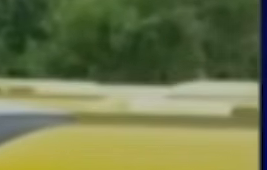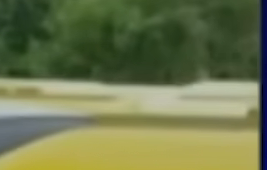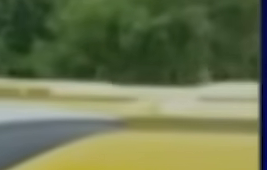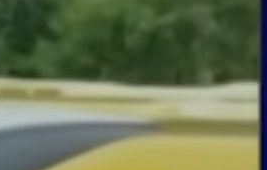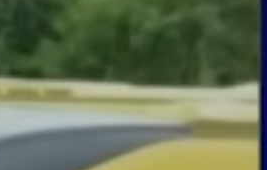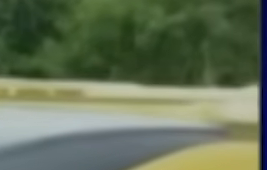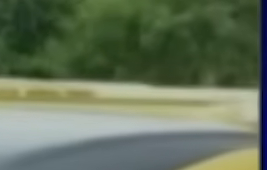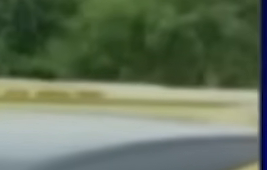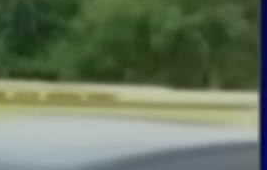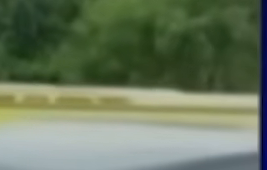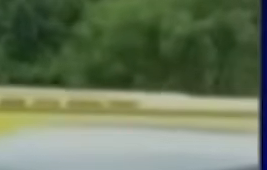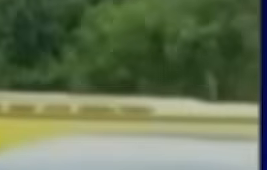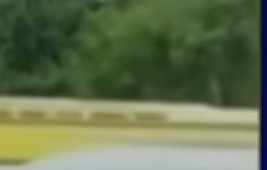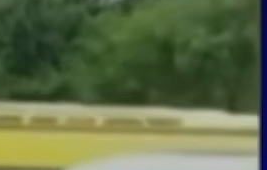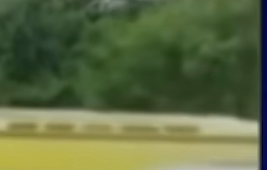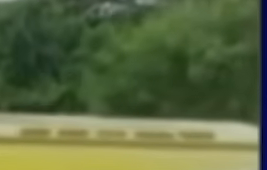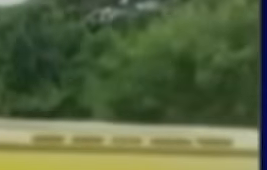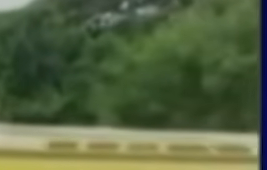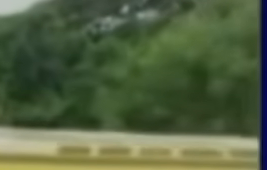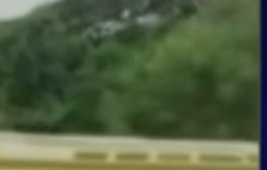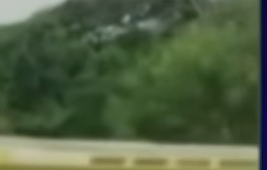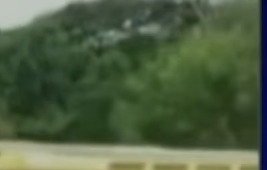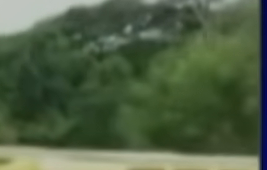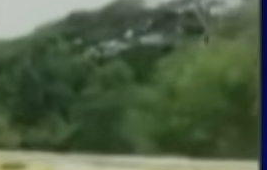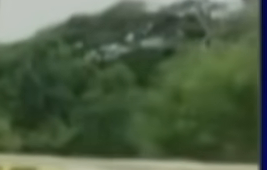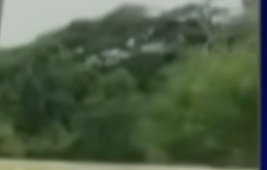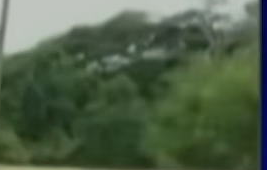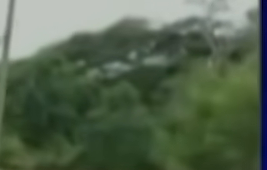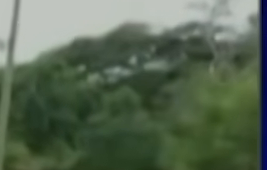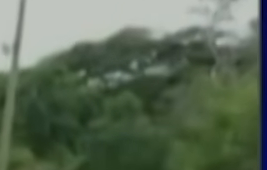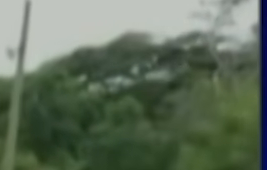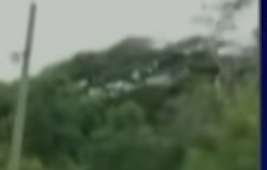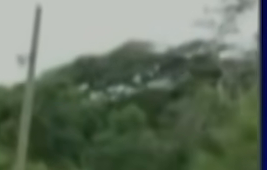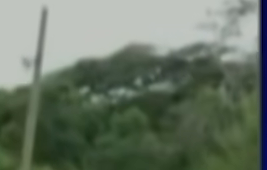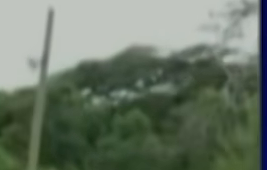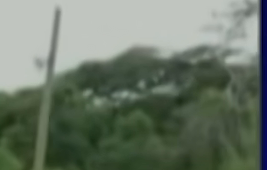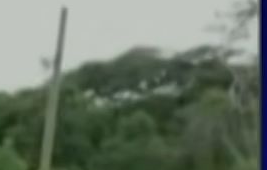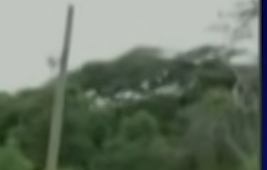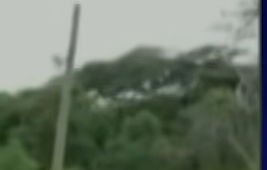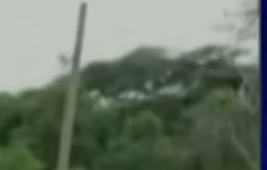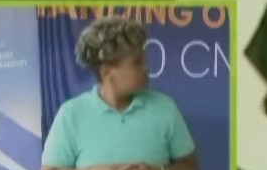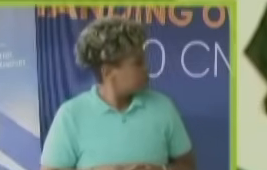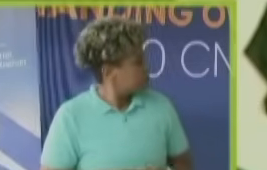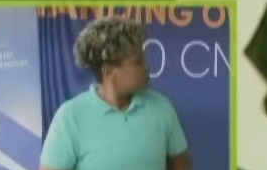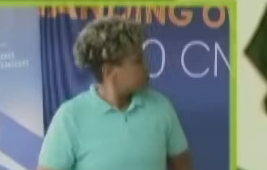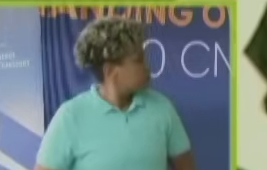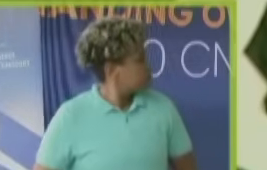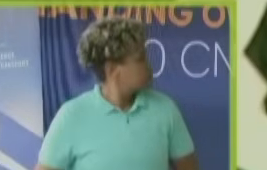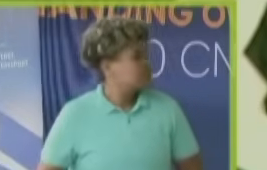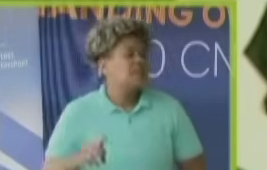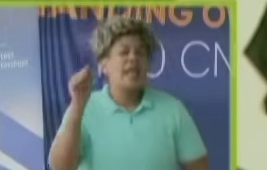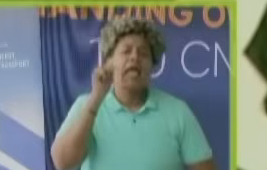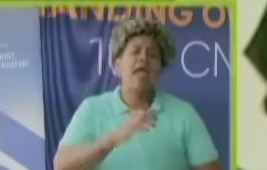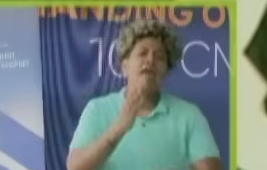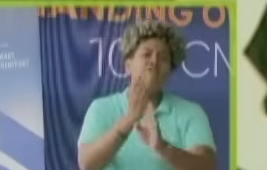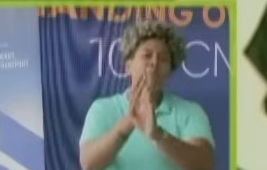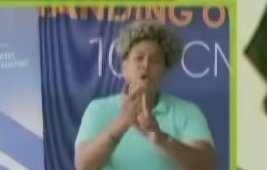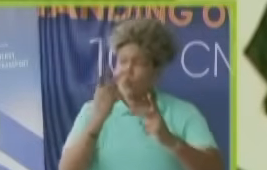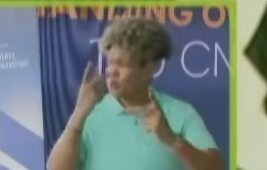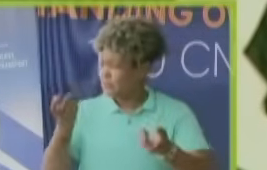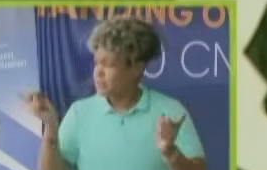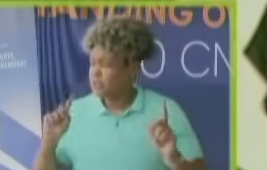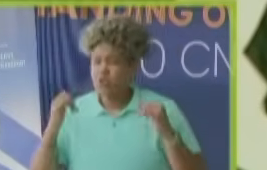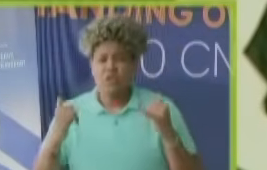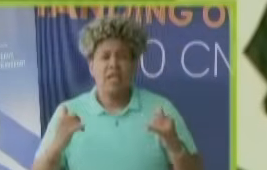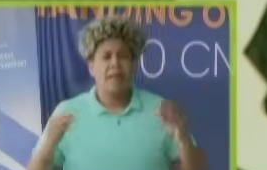public transport system since May 2023 to 171. Every bus you see here today